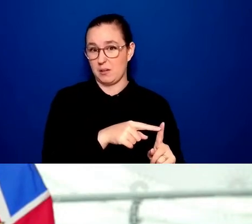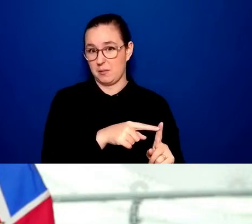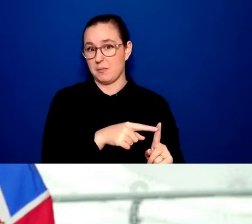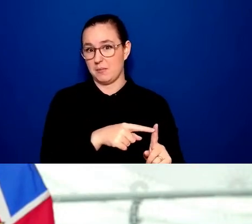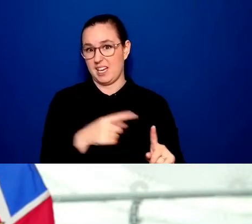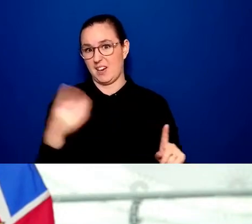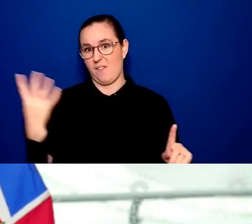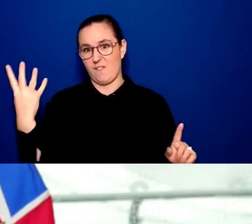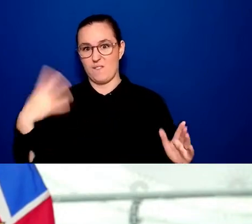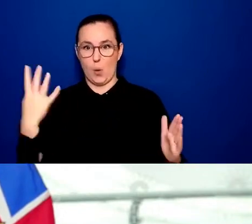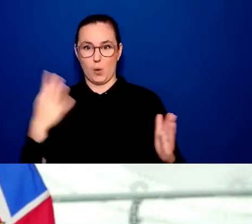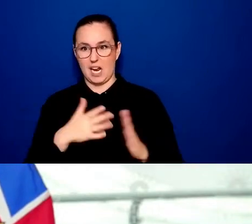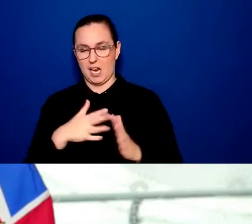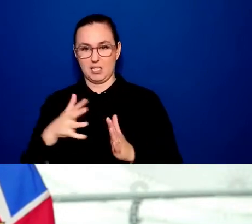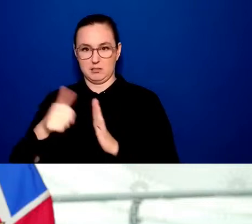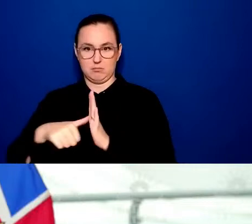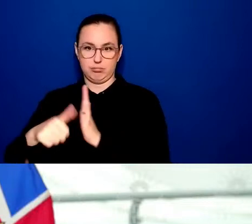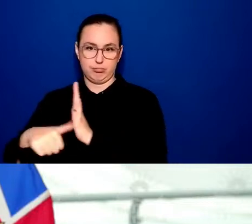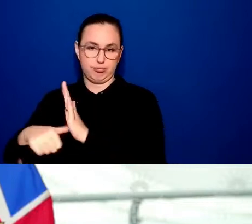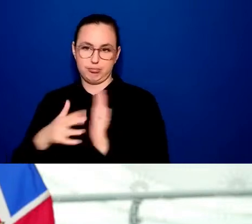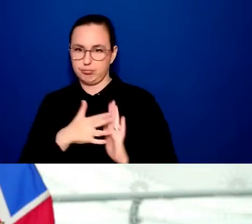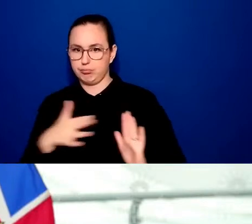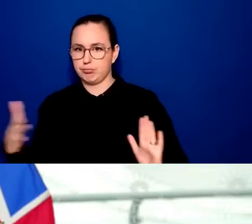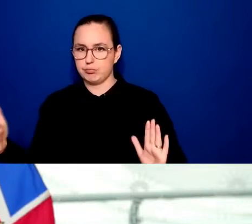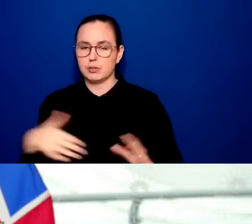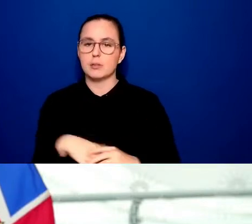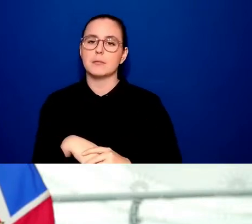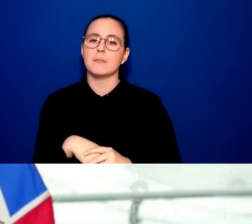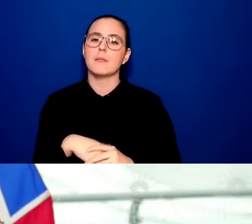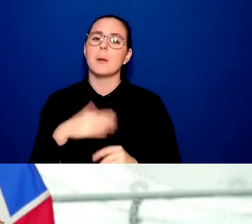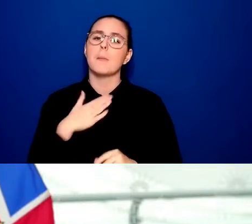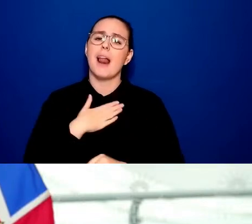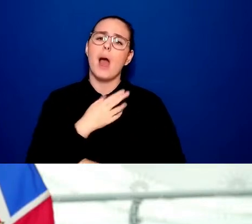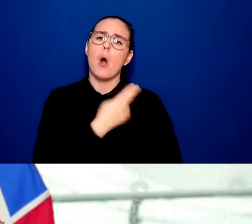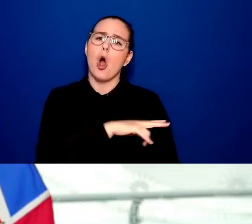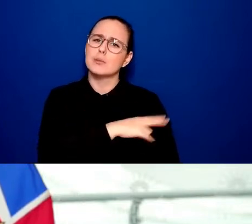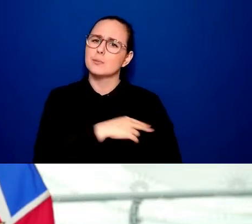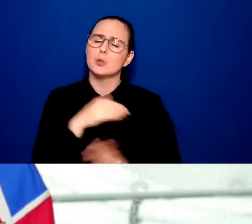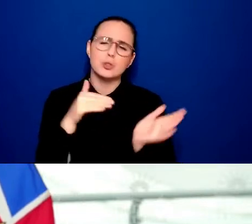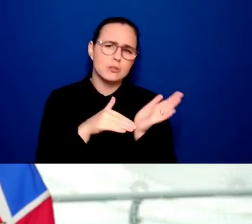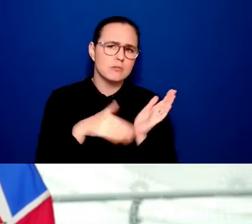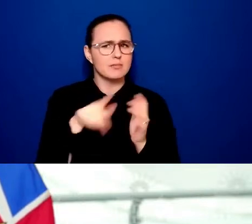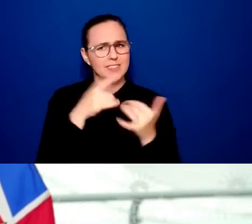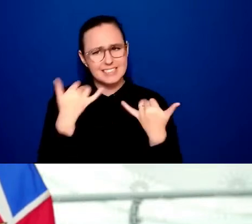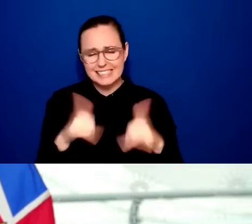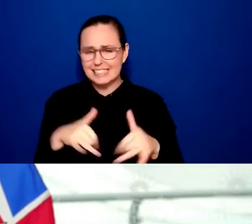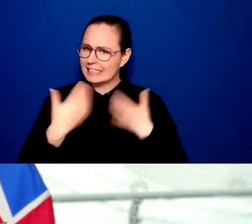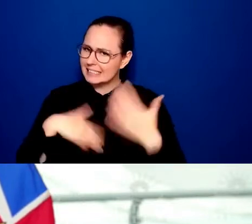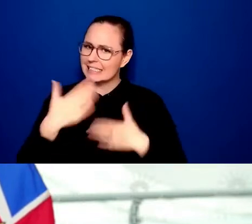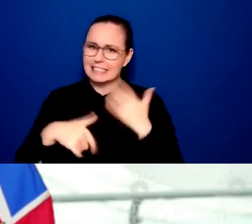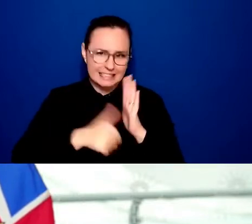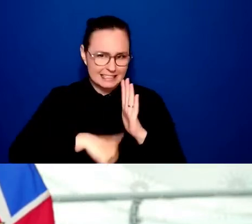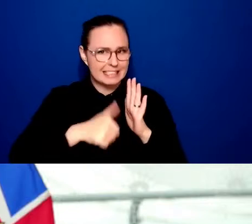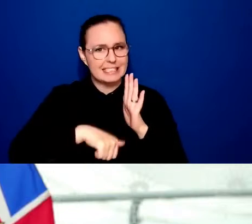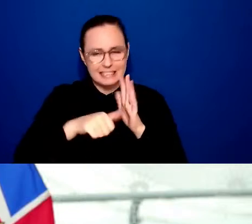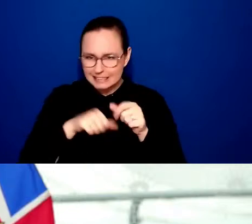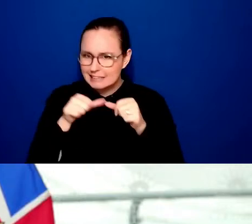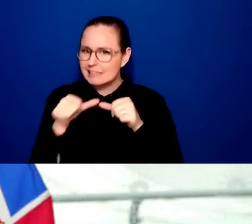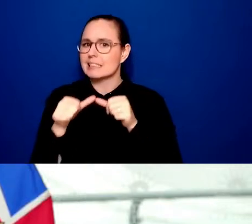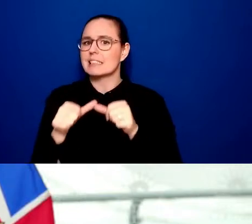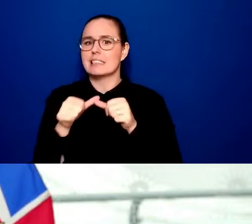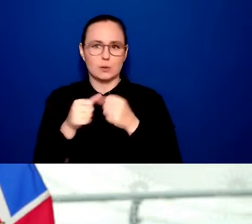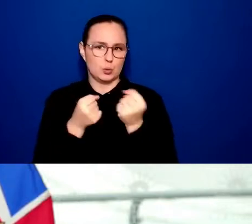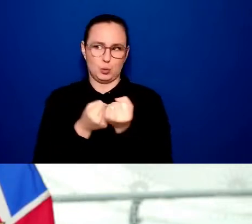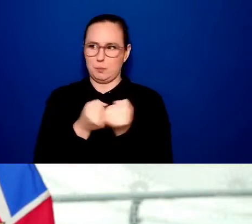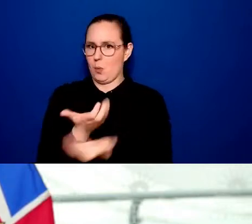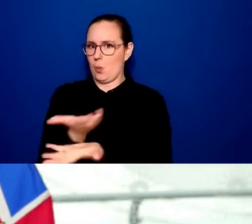surgeries. It nonetheless shows the continuing efforts of everyone to, in these challenging times, to continue to make sure people get the